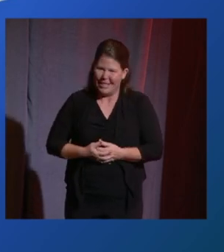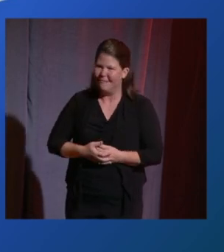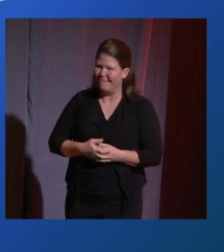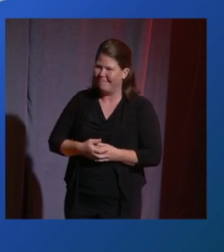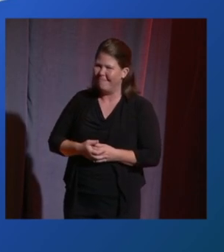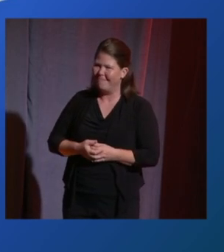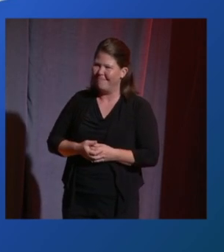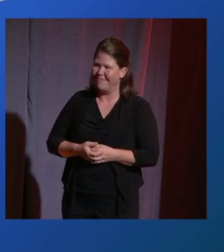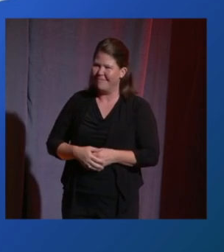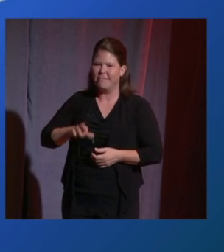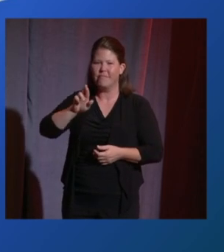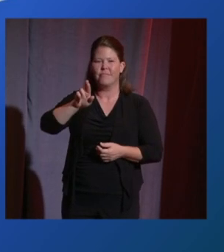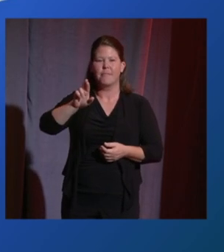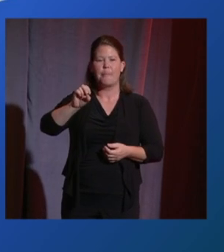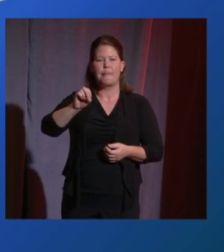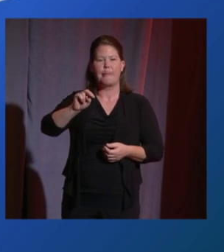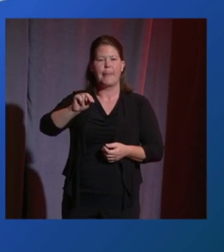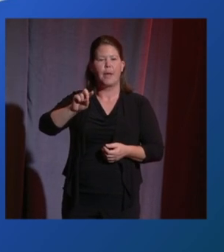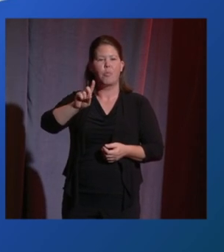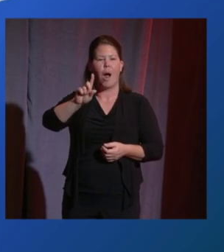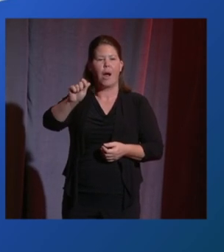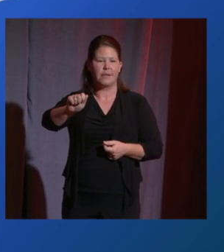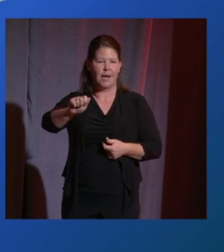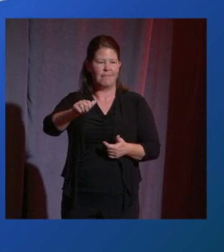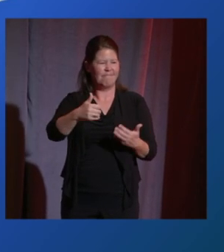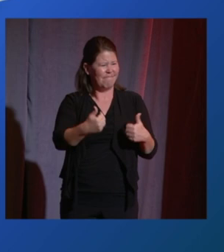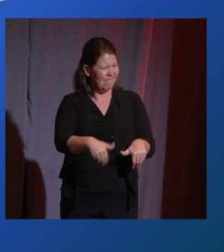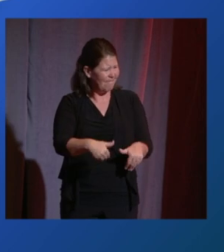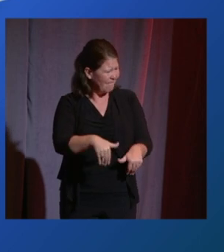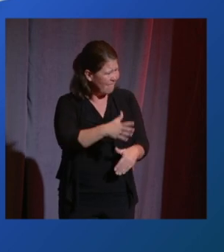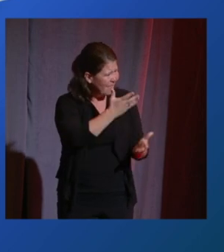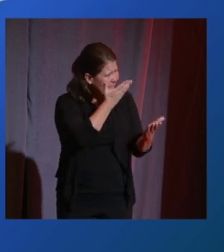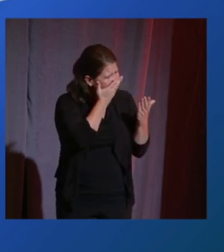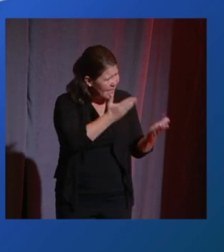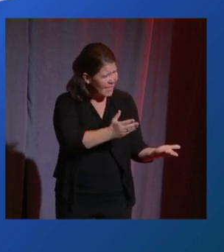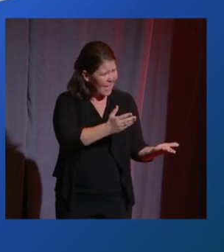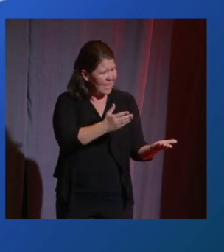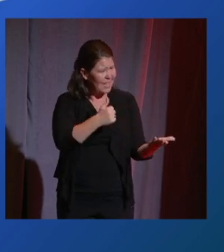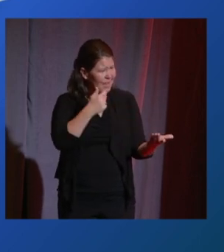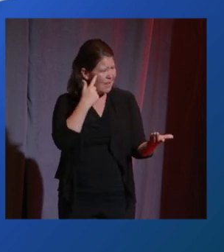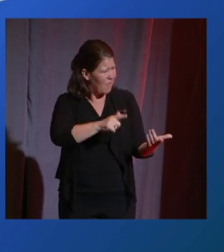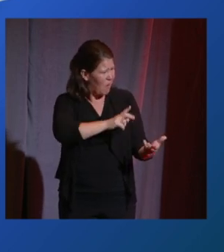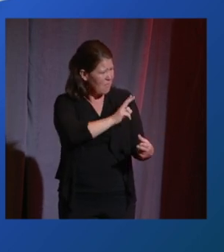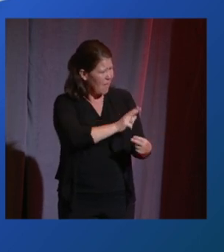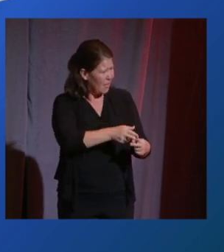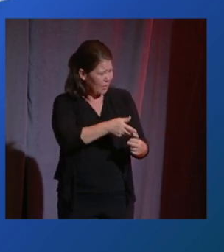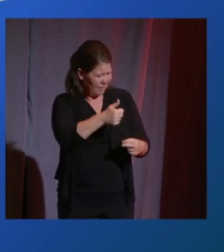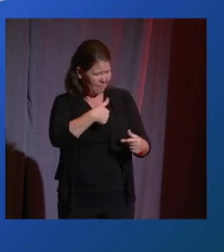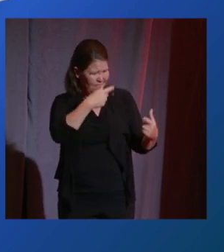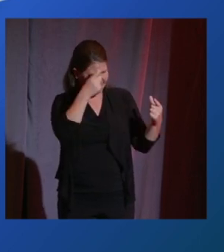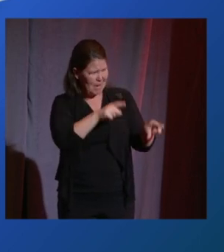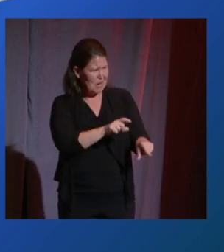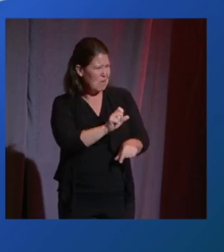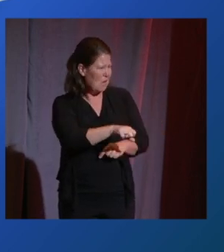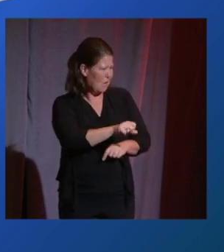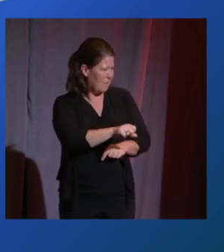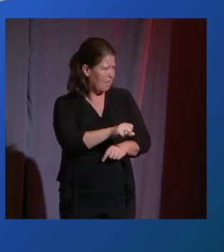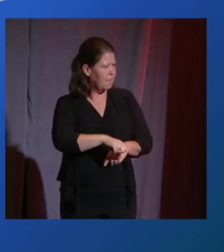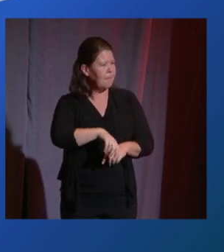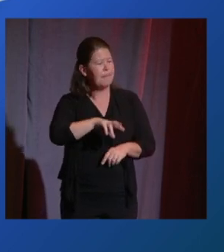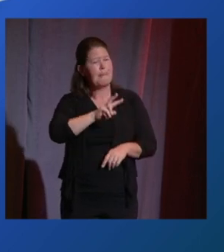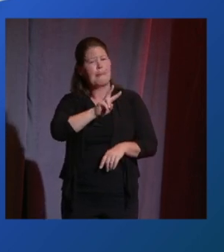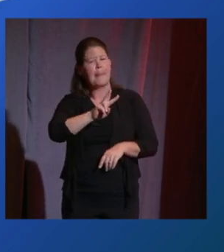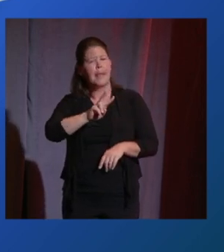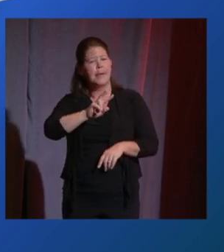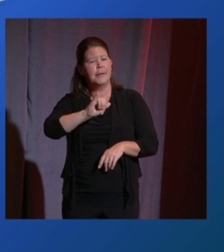I agree so much um with the passion thank you for circling back um so vieta we can help it